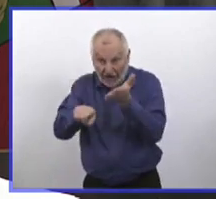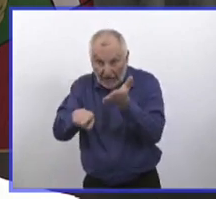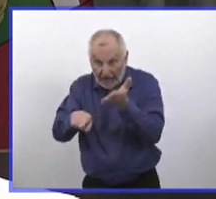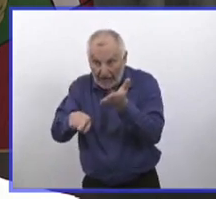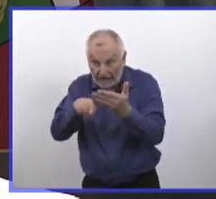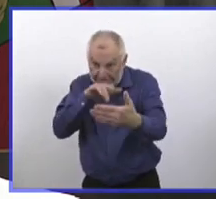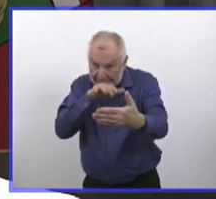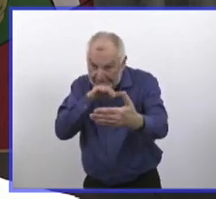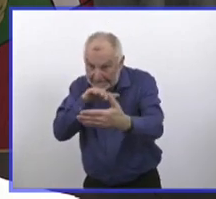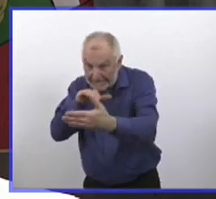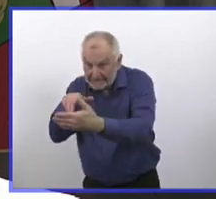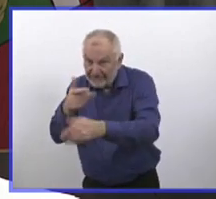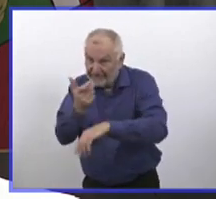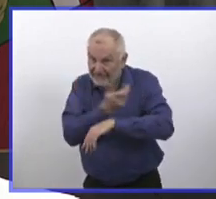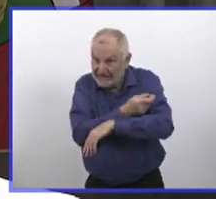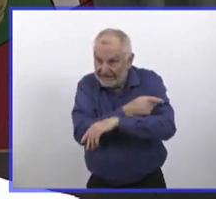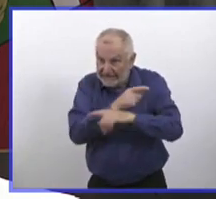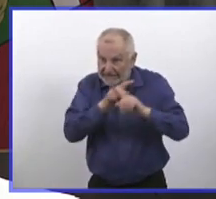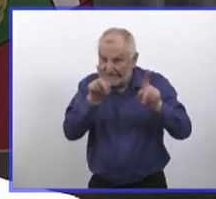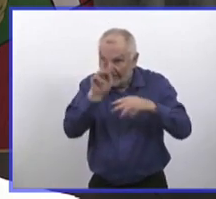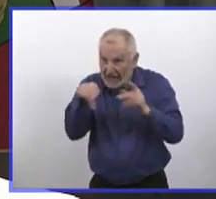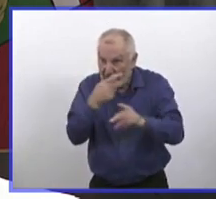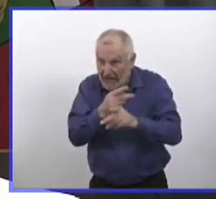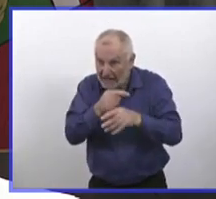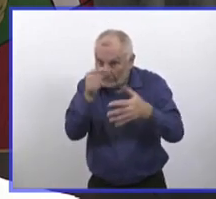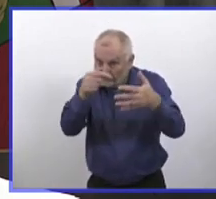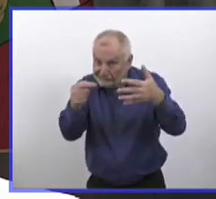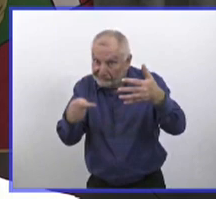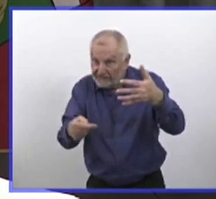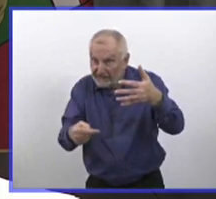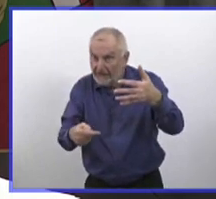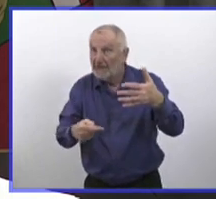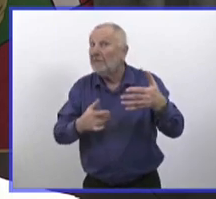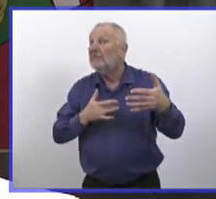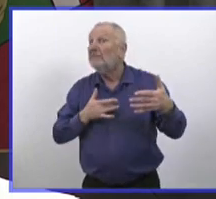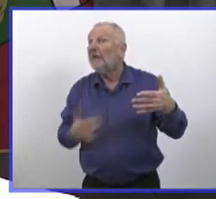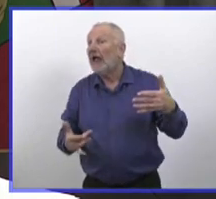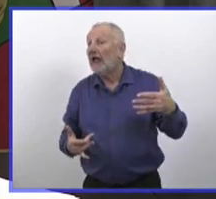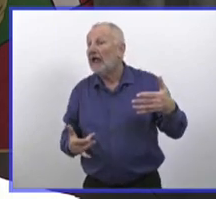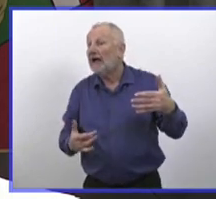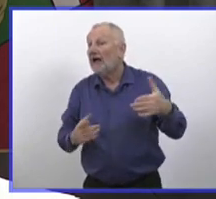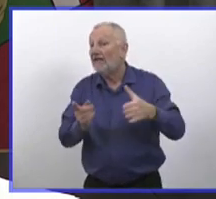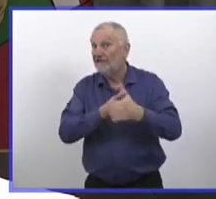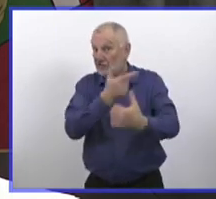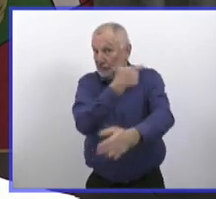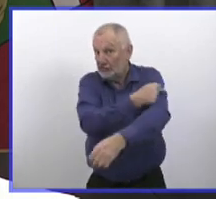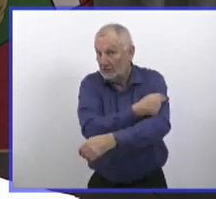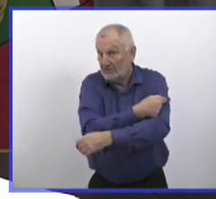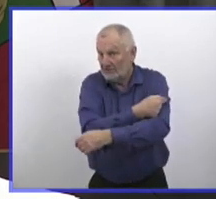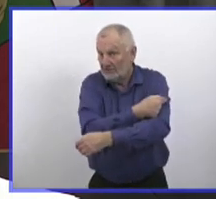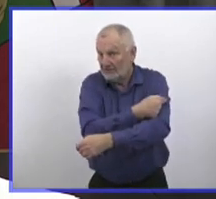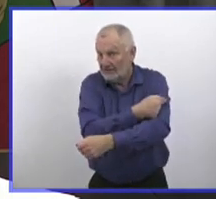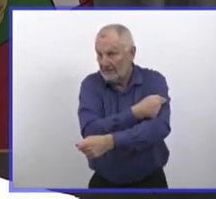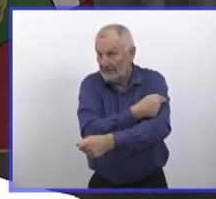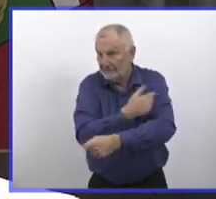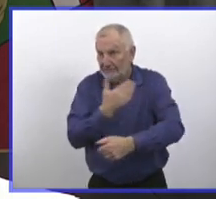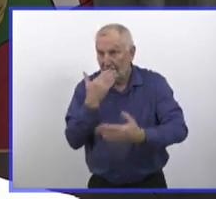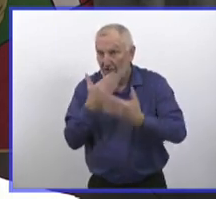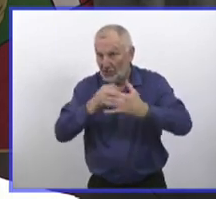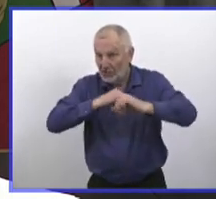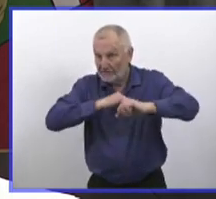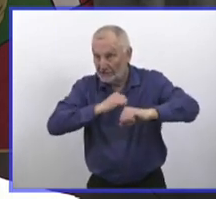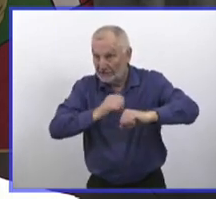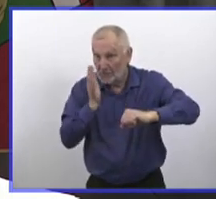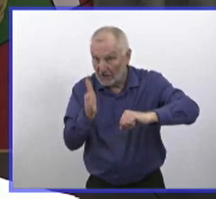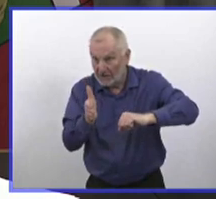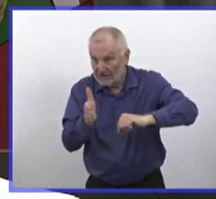most of the time the concern around the first dose is how well does it protect on its own. And once we know that on its own it's